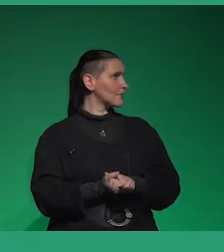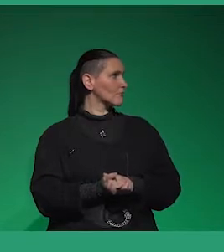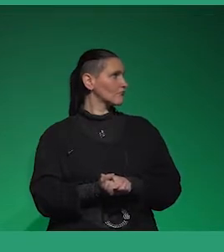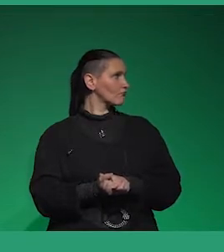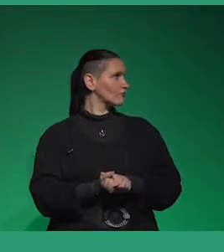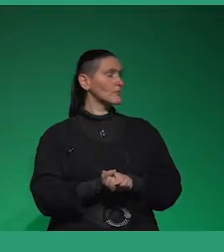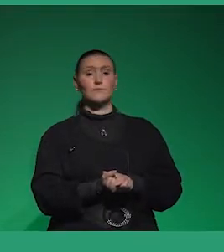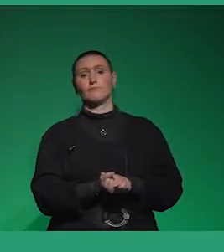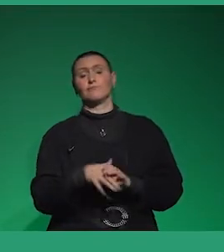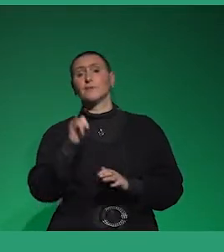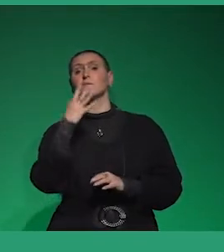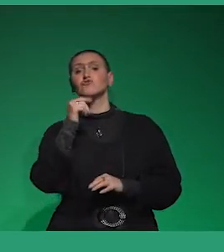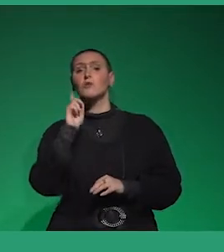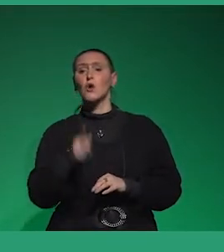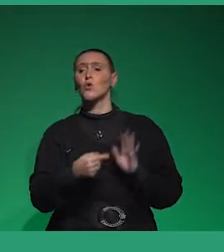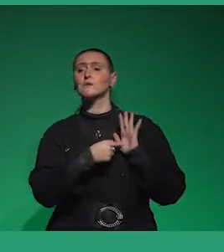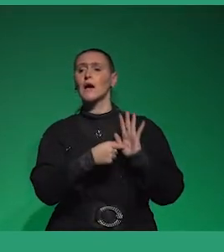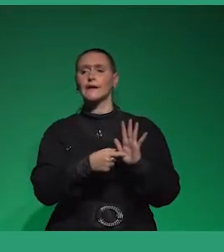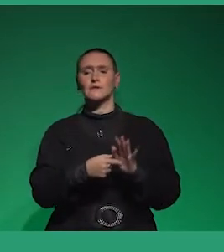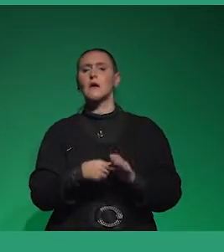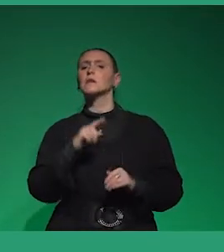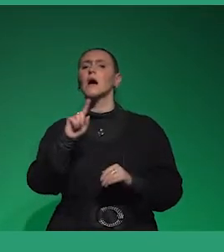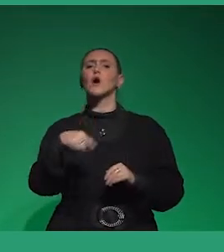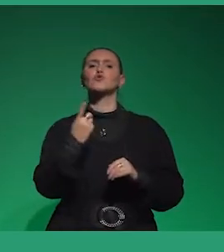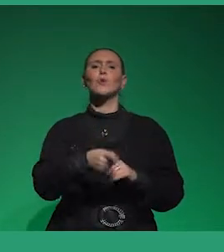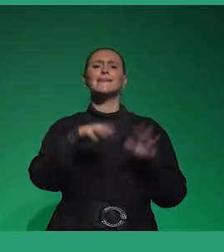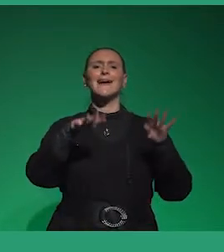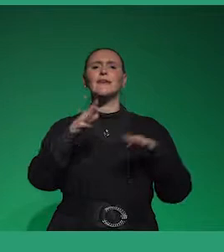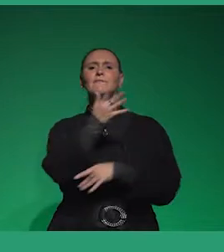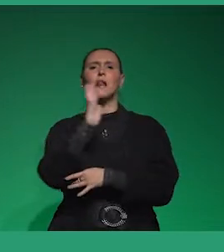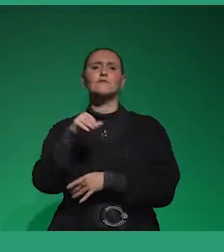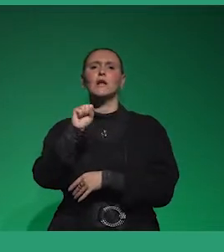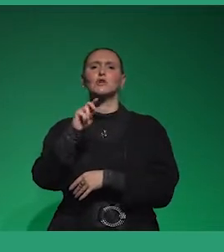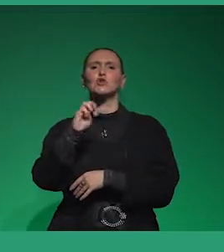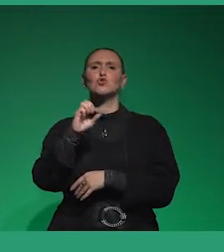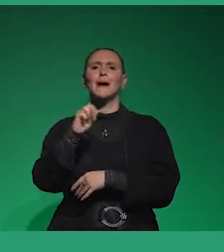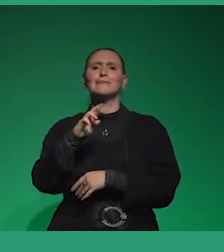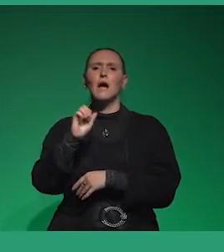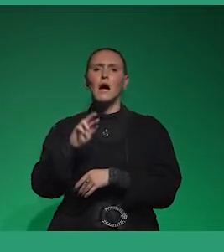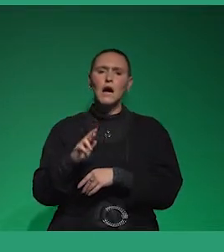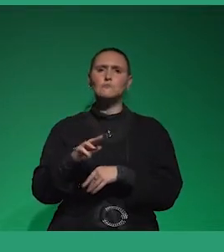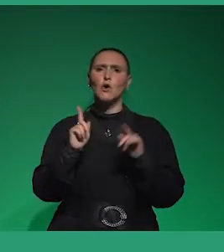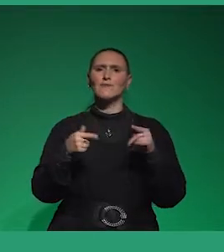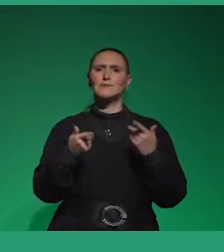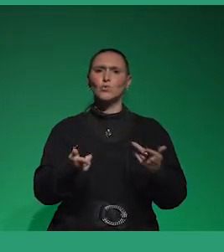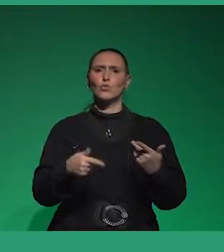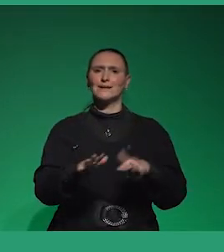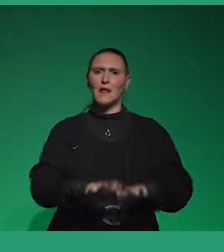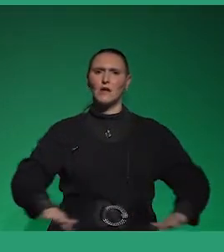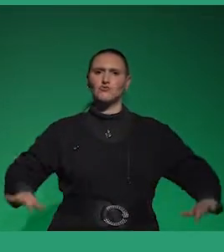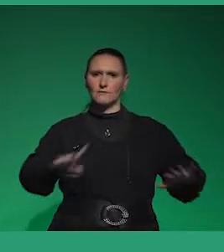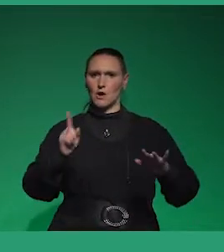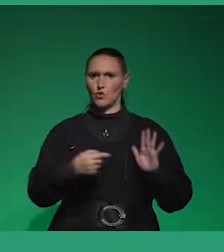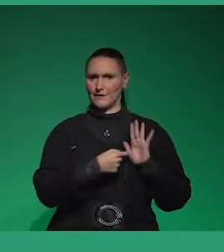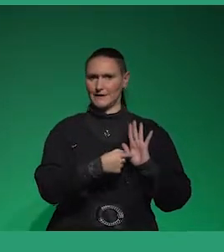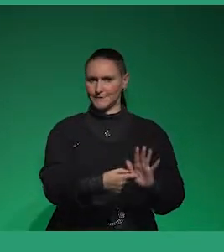to show again a picture of the rainforests of Sumatra that once covered the entire lowlands. They're among the